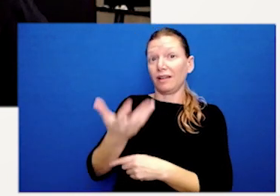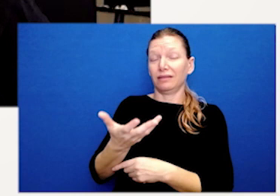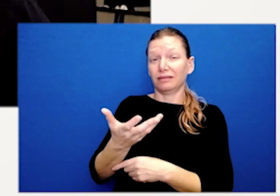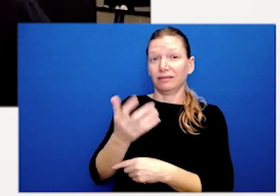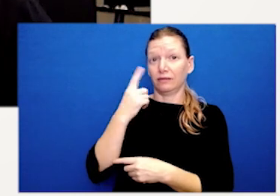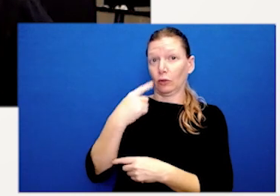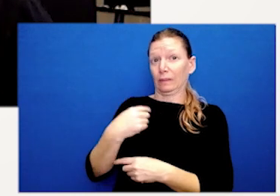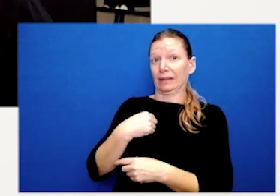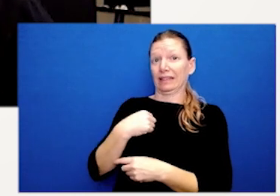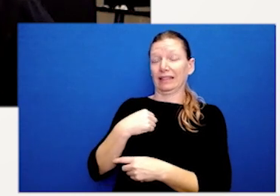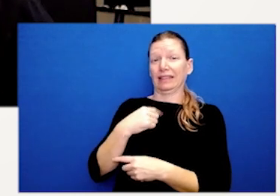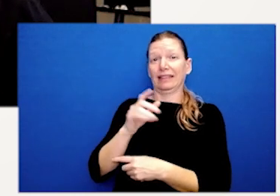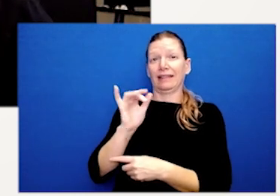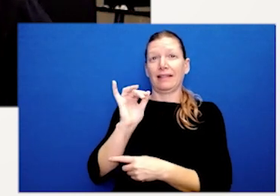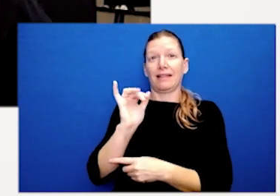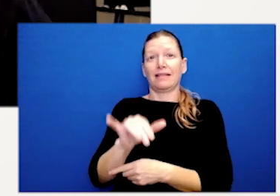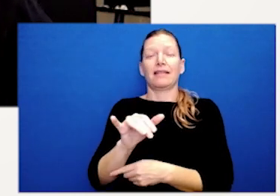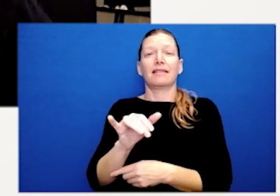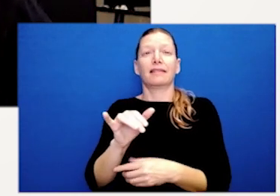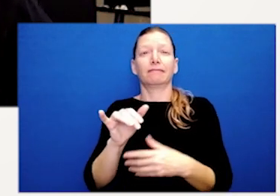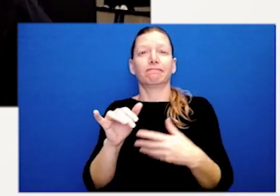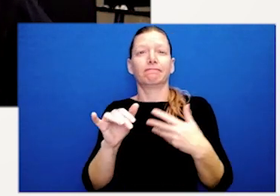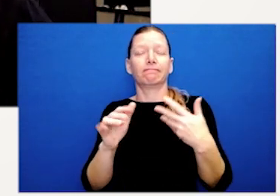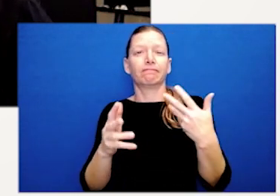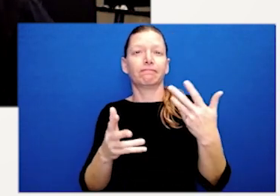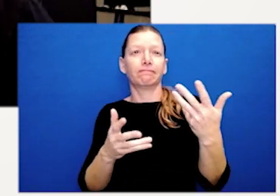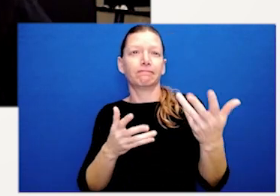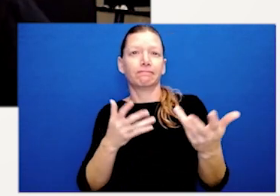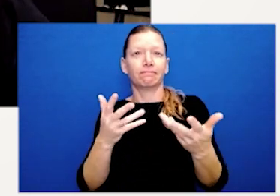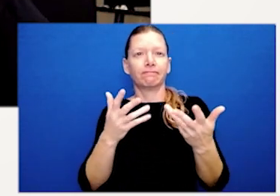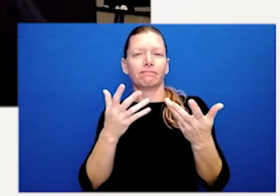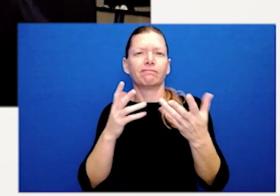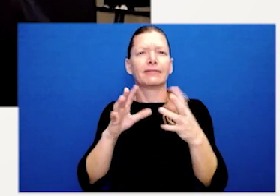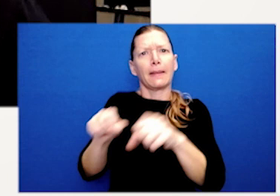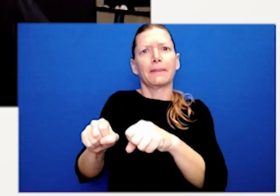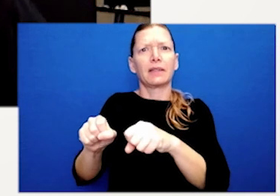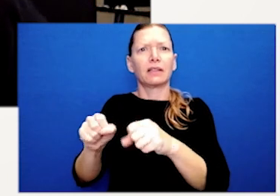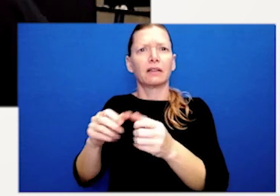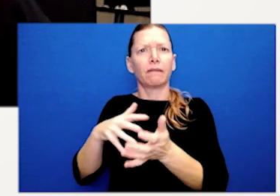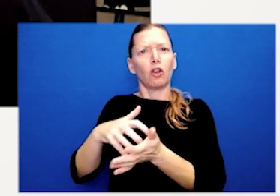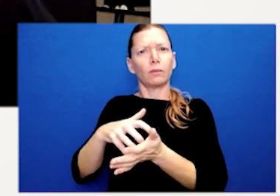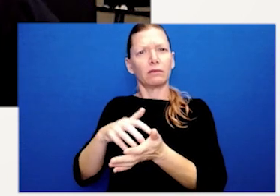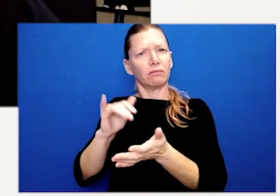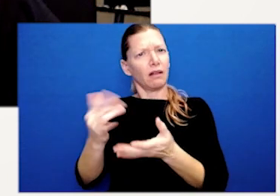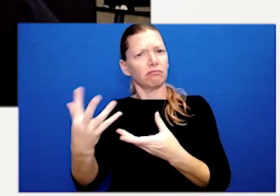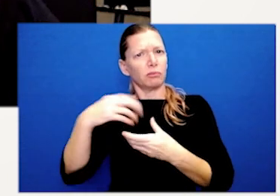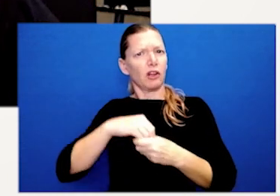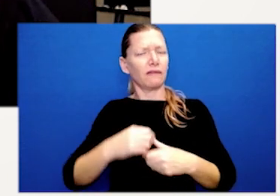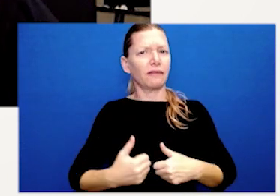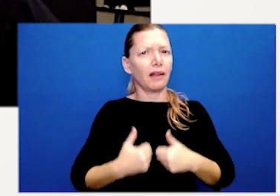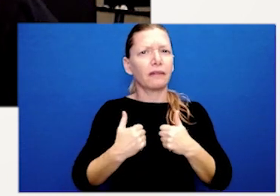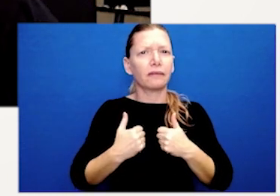for disability poetics, for me, that like nuance, the claiming